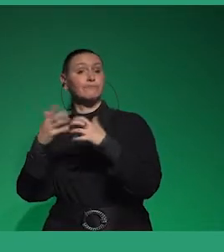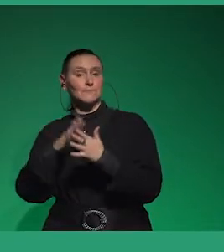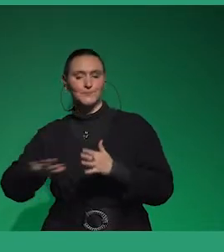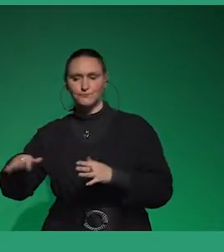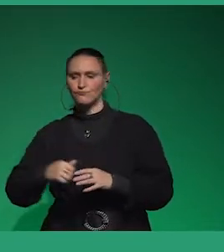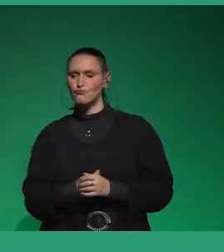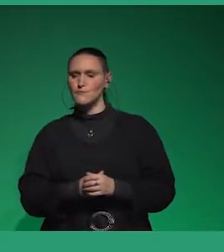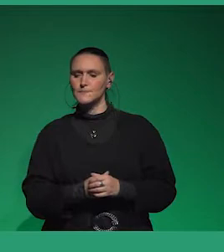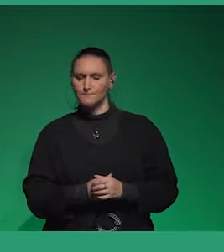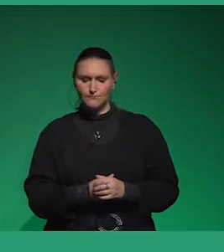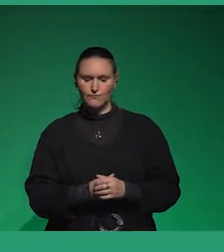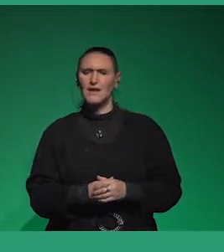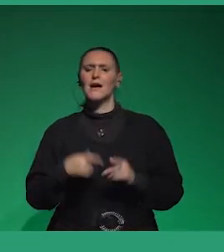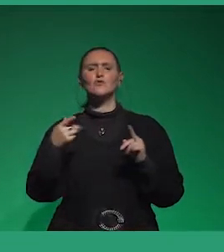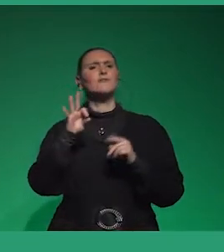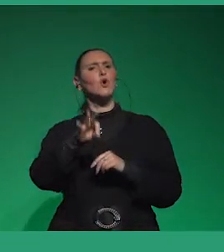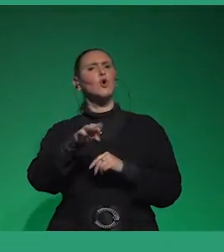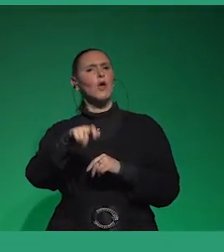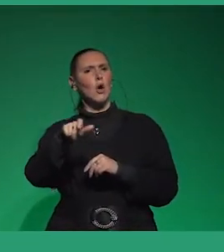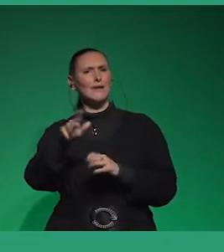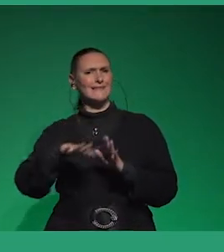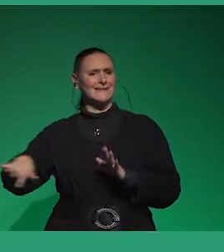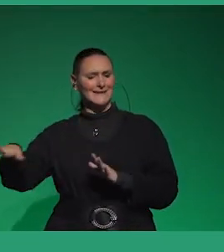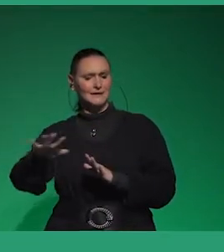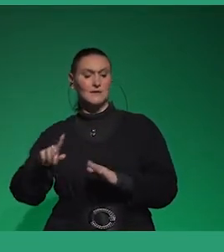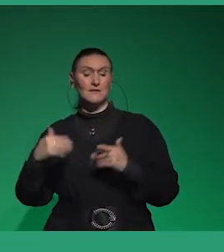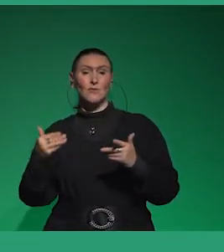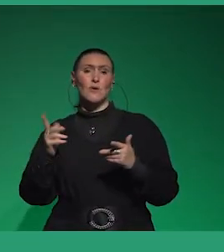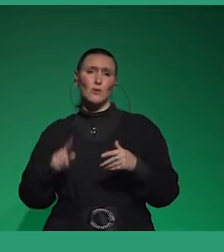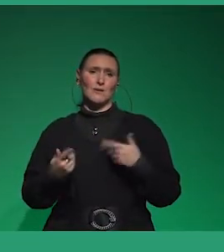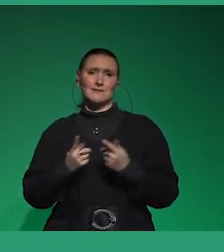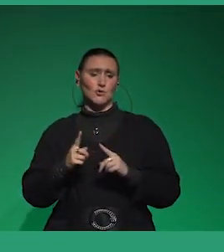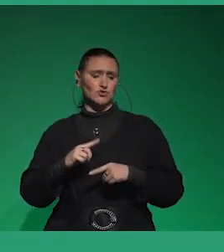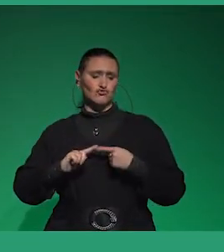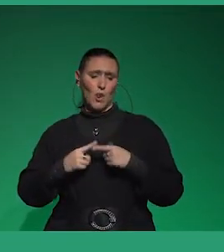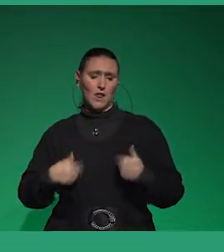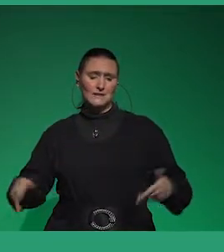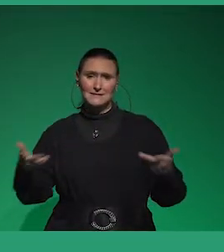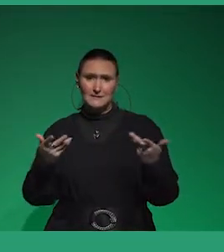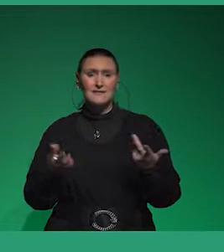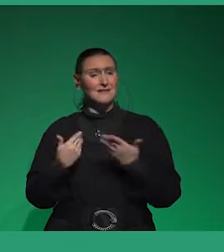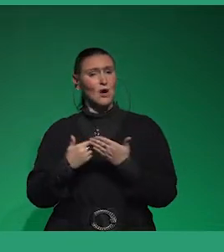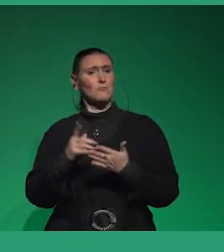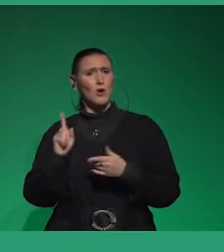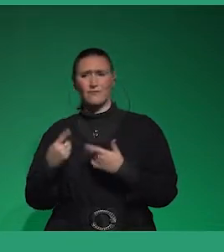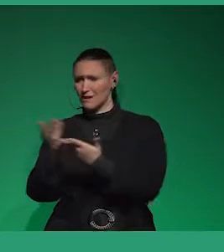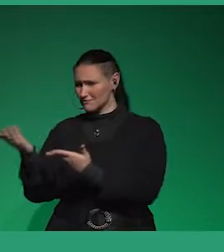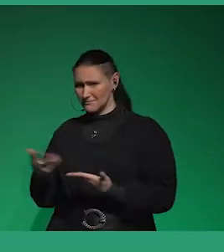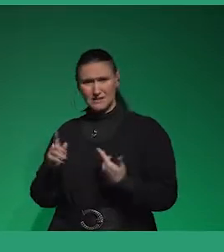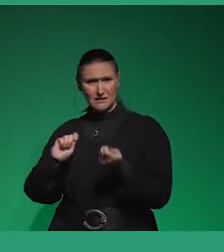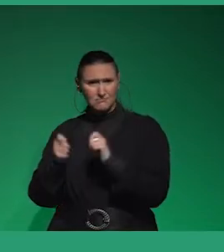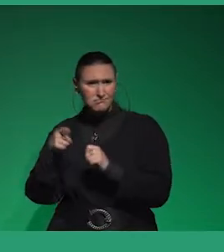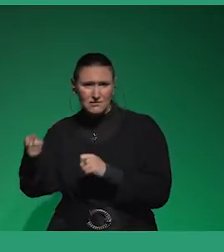this landscape, we also have people, of course, living. And this is very interesting also for our project, and Ayan will continue here.